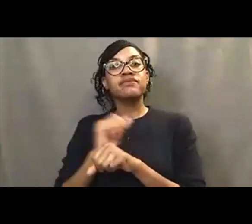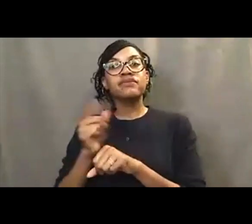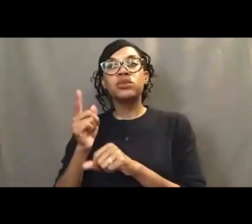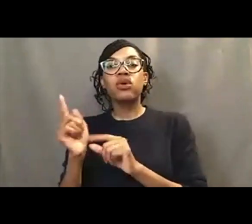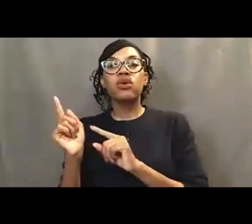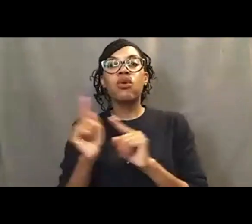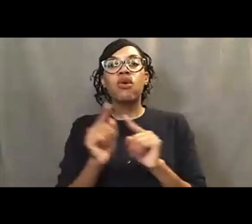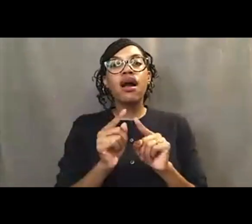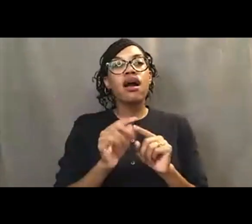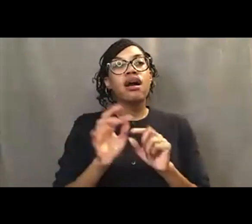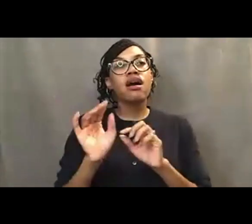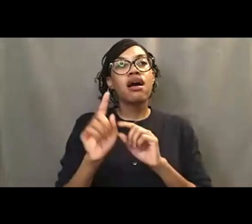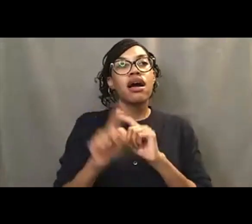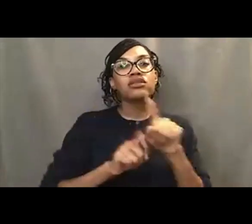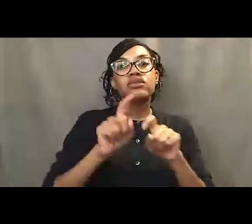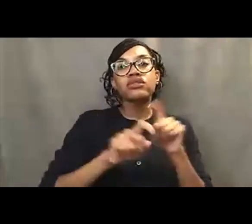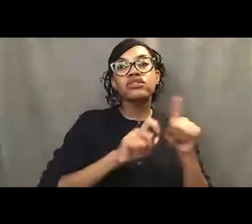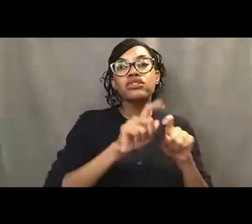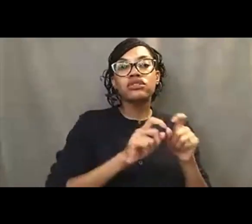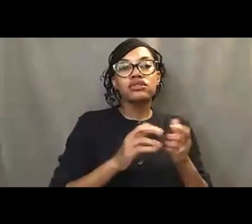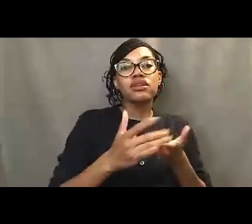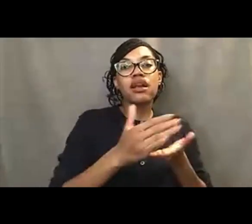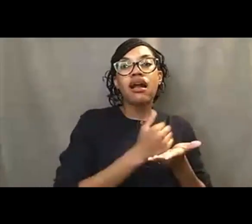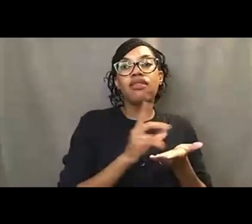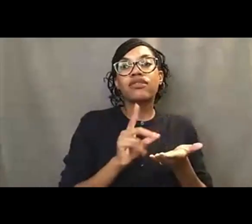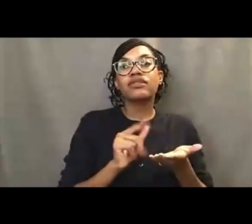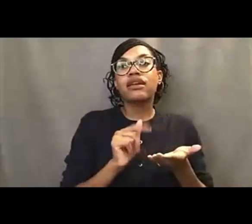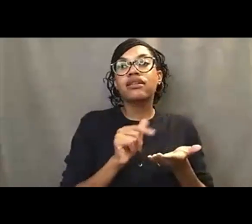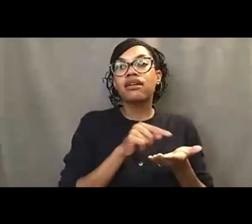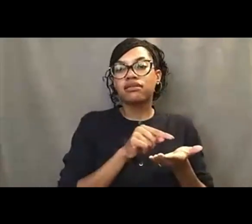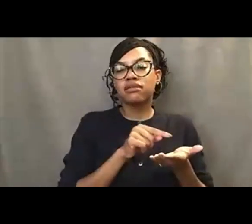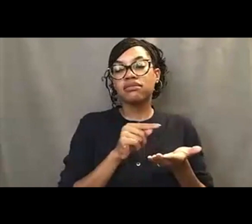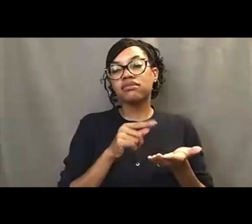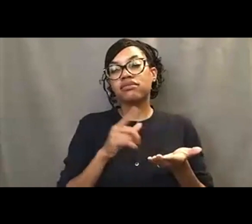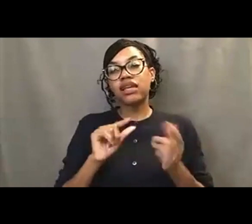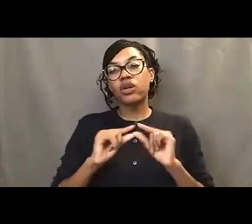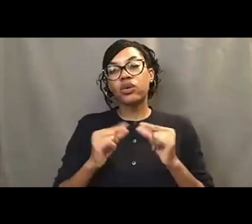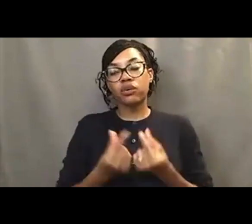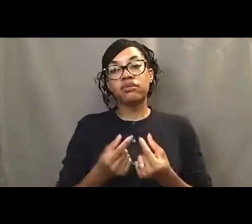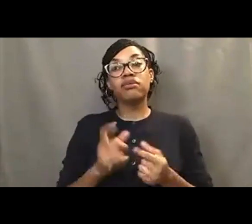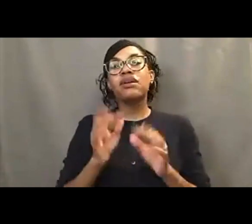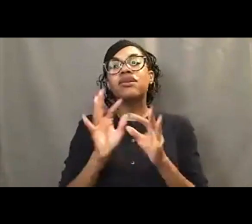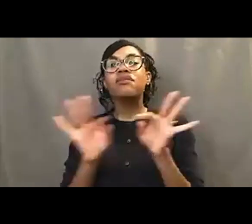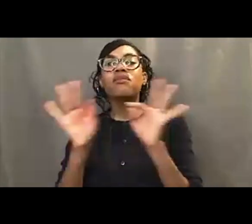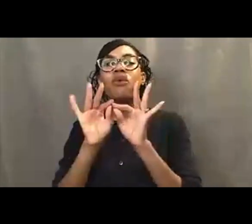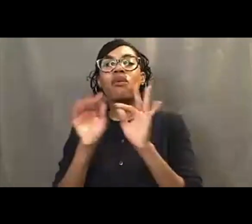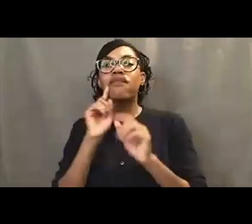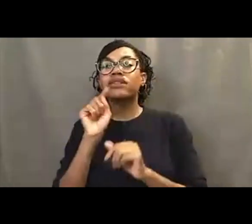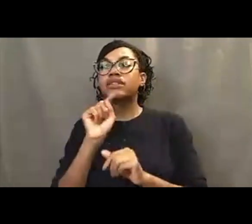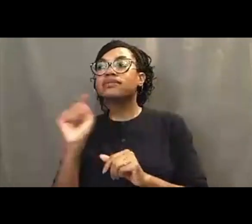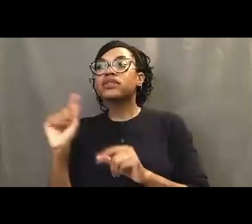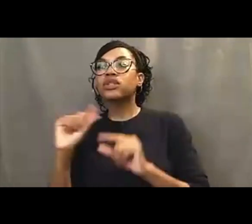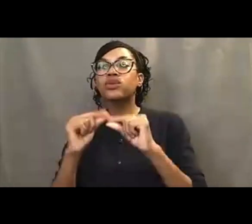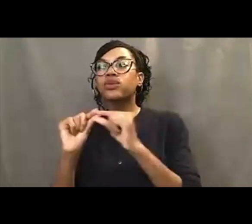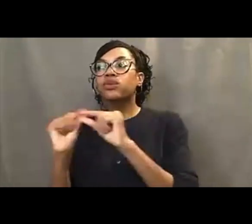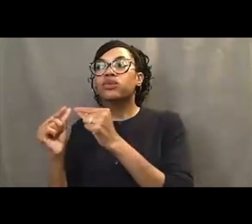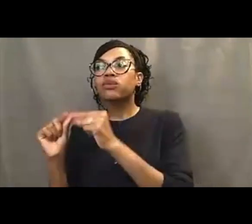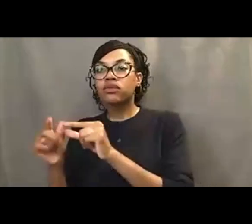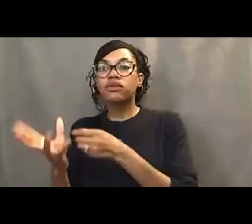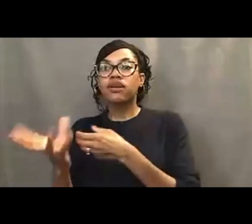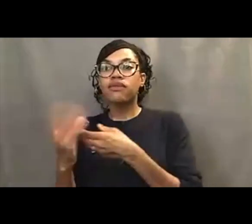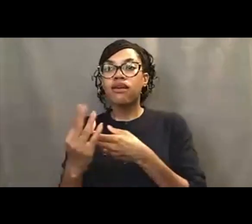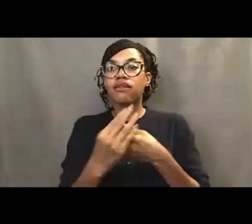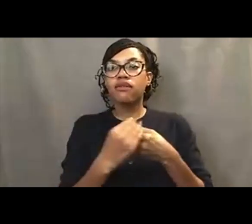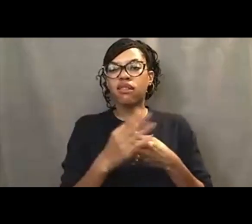And we feel it's really important that all of the groups have a part to share. So we want our community groups to teach us